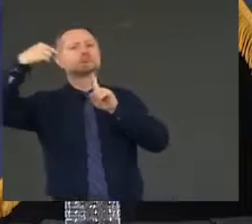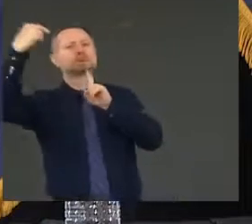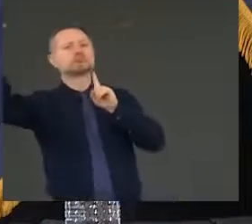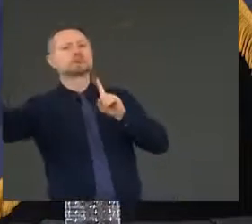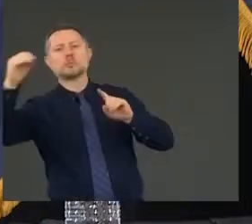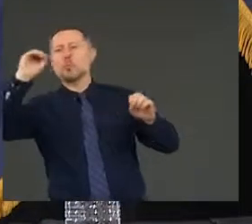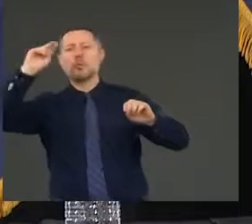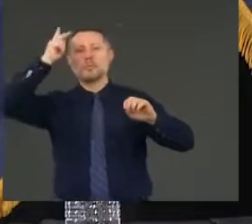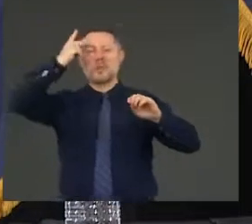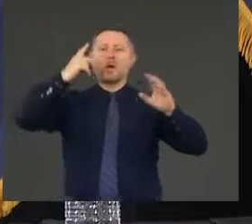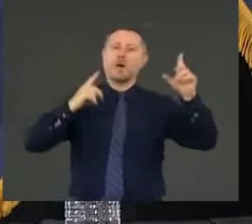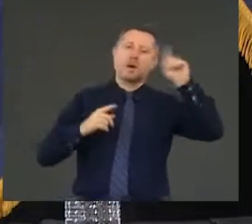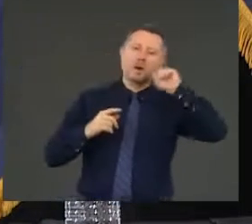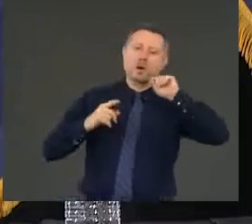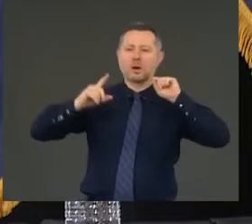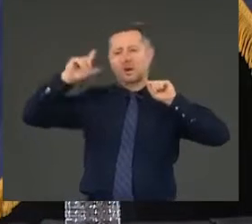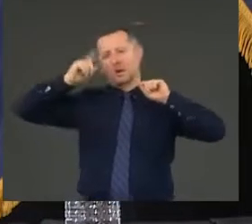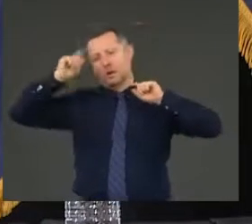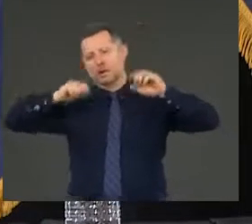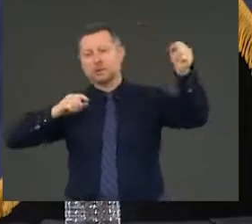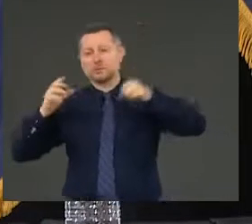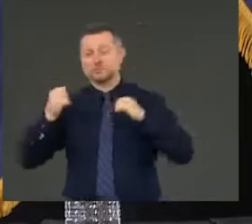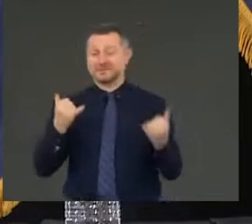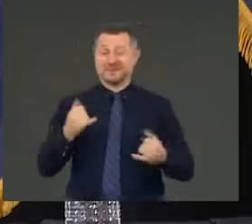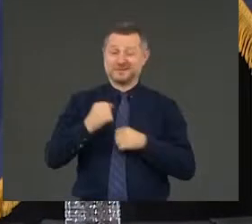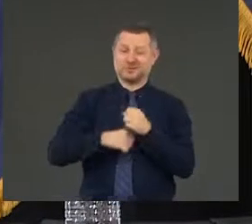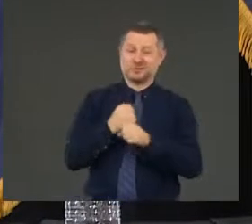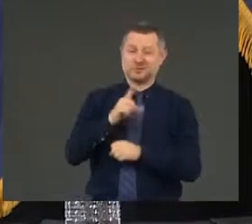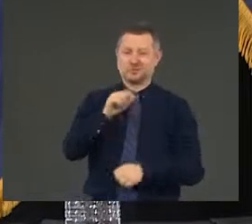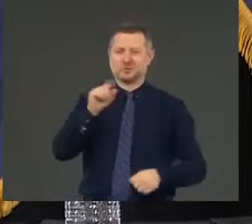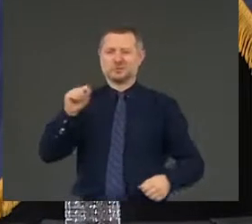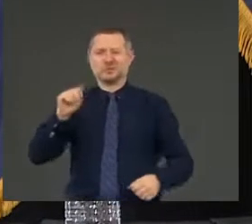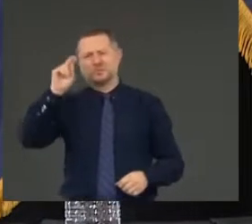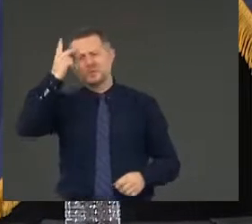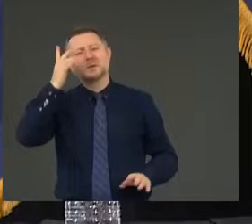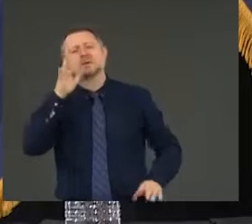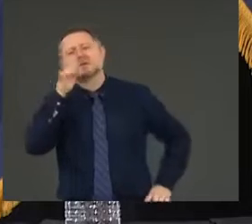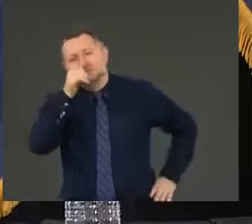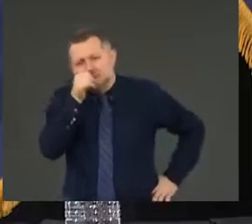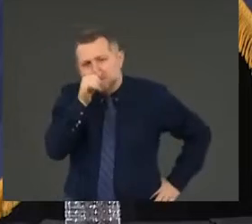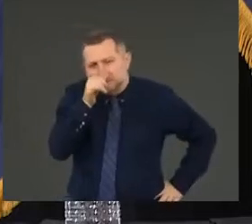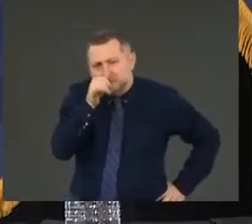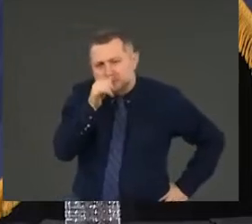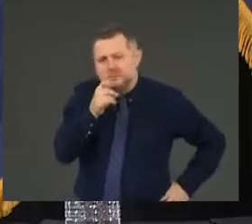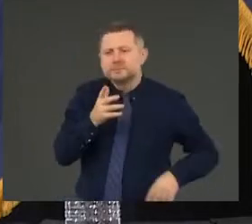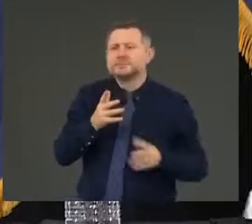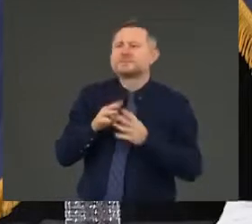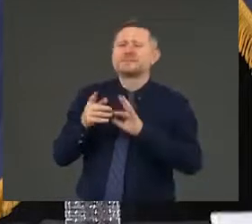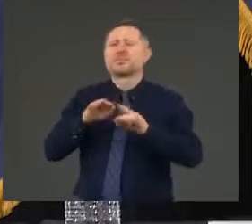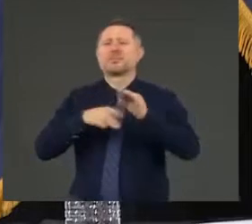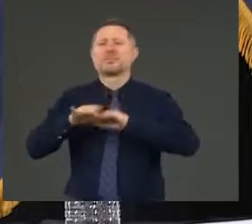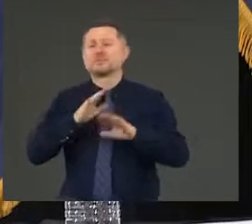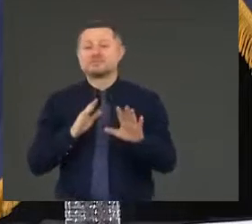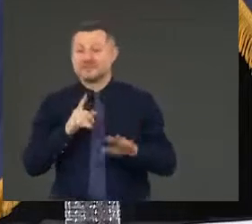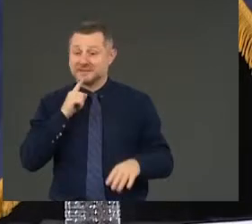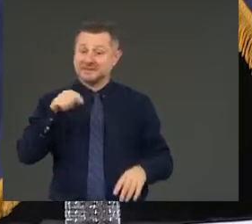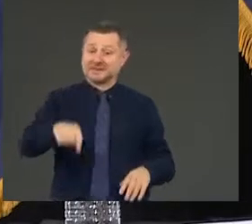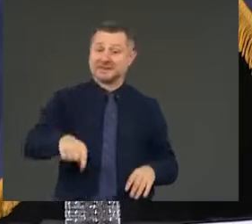is political silly season. And this is an issue that will raise a lot of politics on a lot of